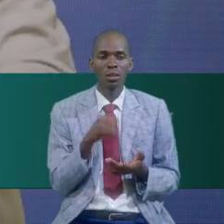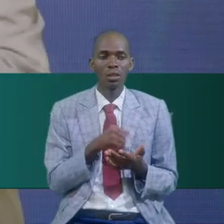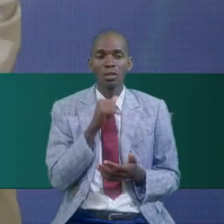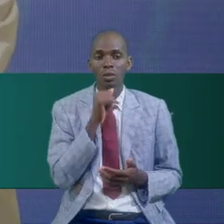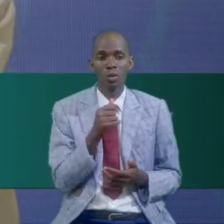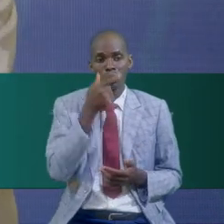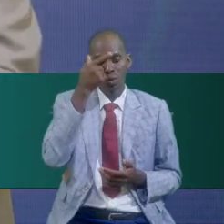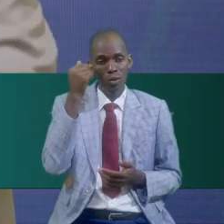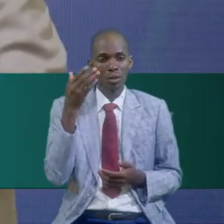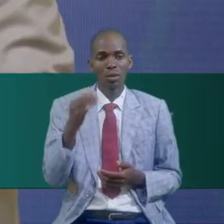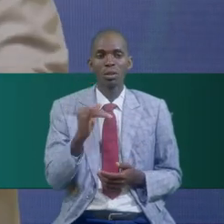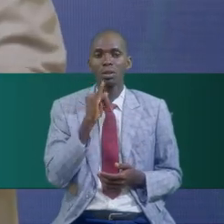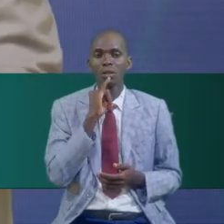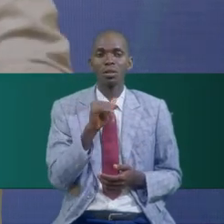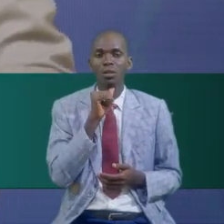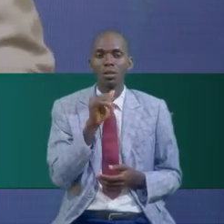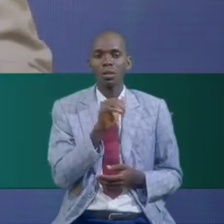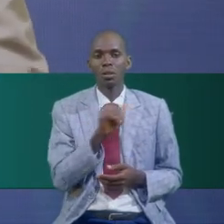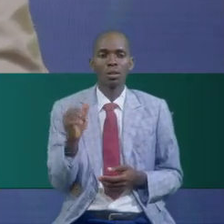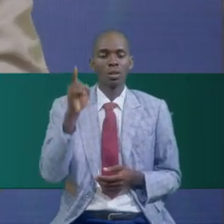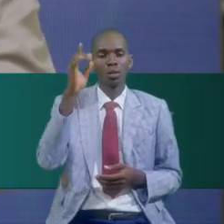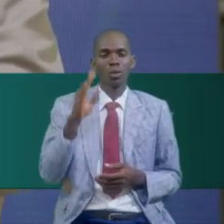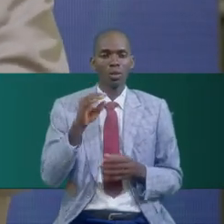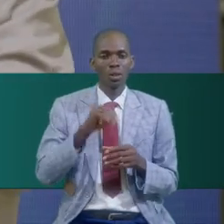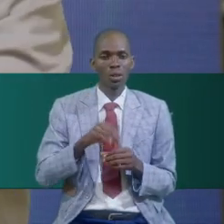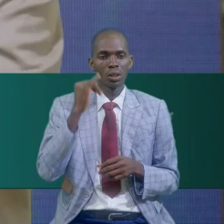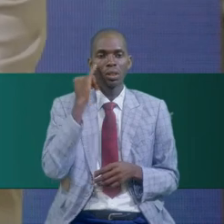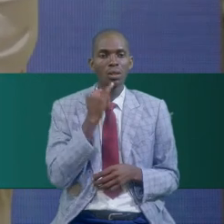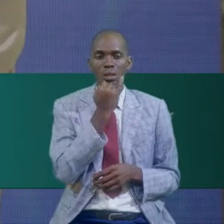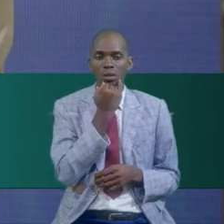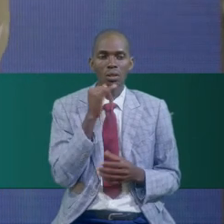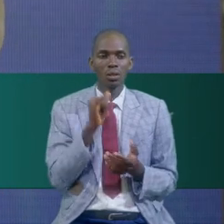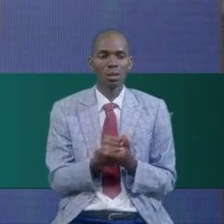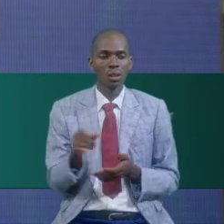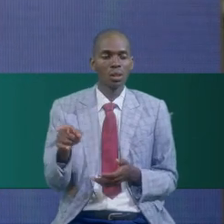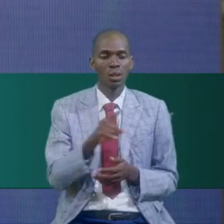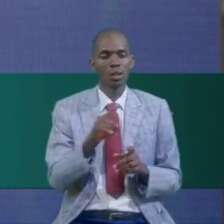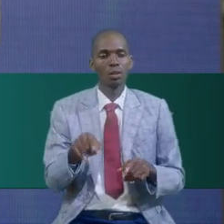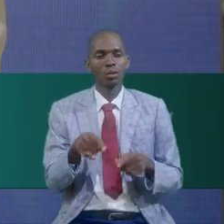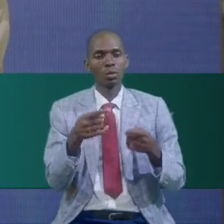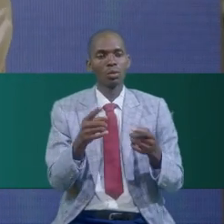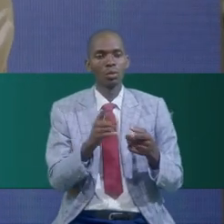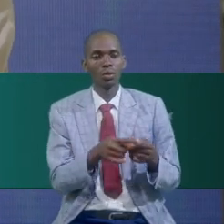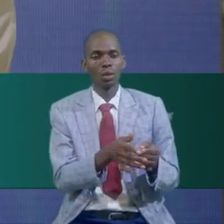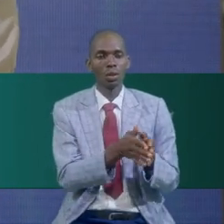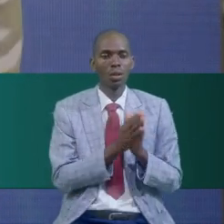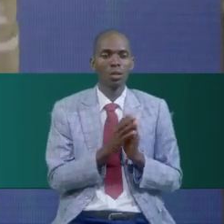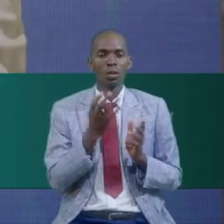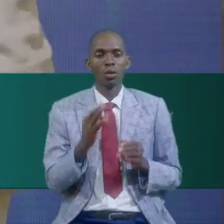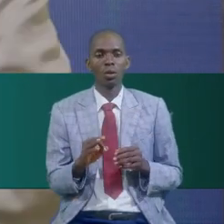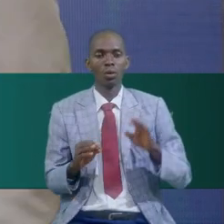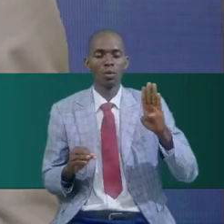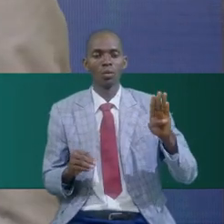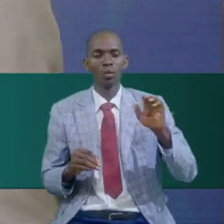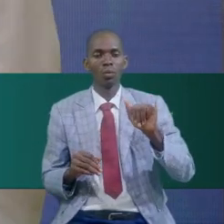is not a God in Israel that ye go to inquire of Beelzebub,